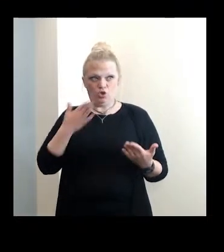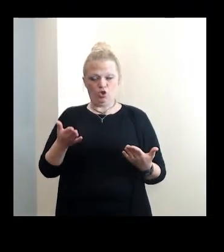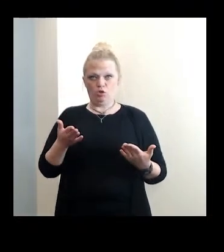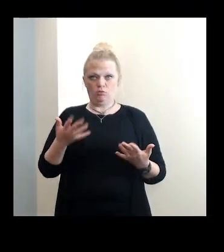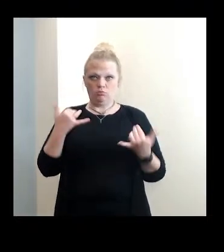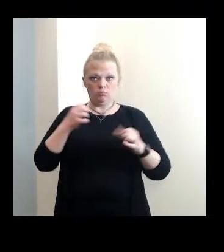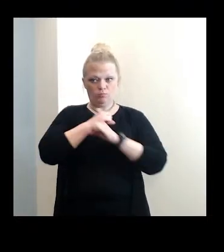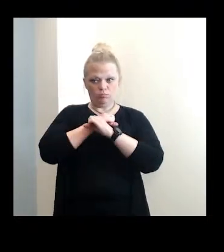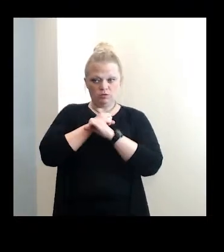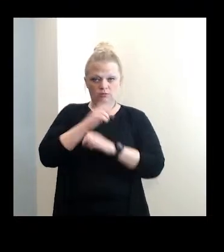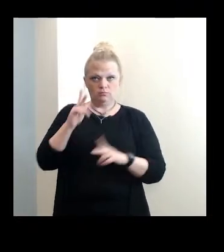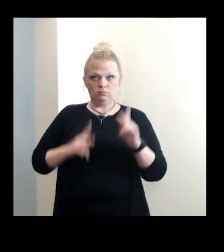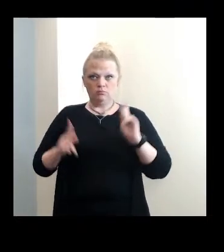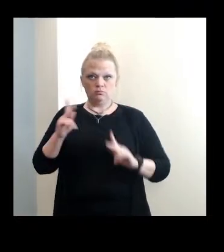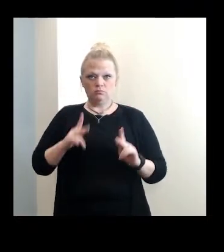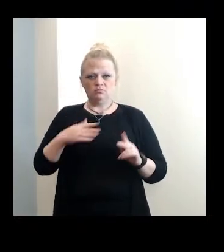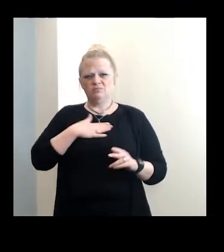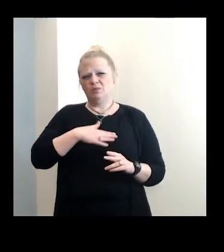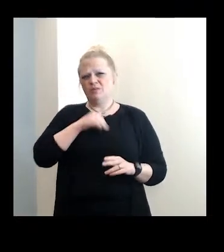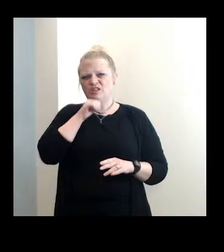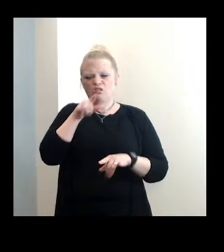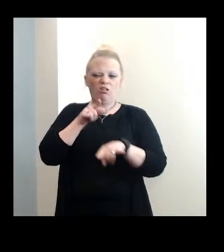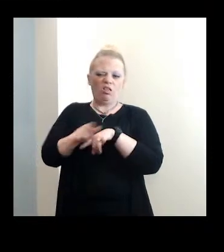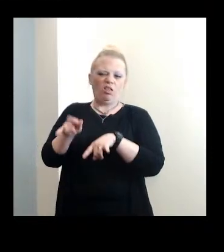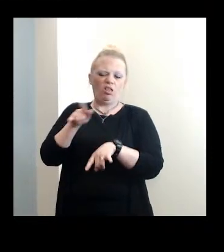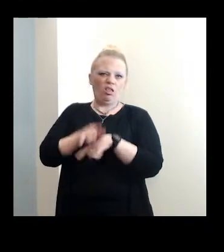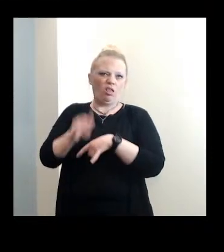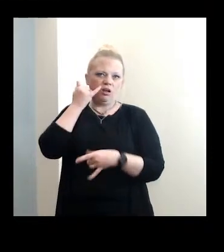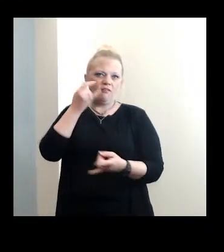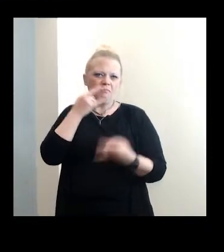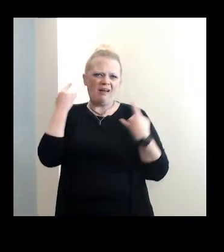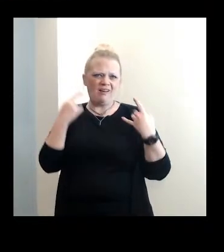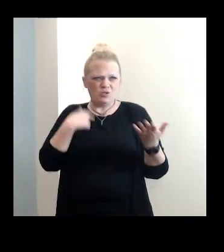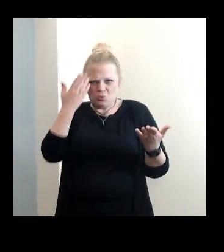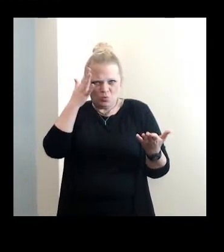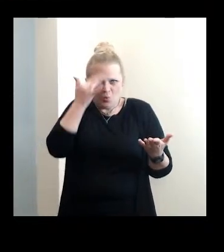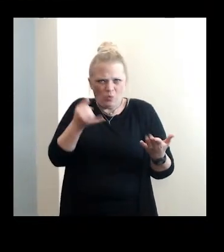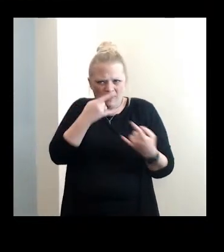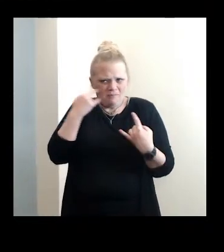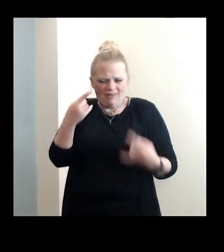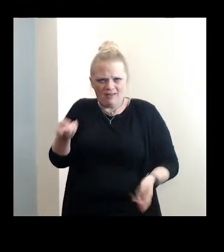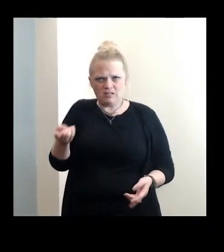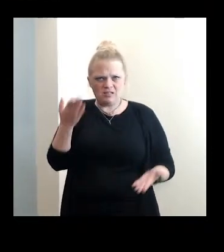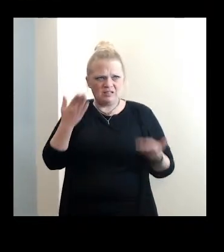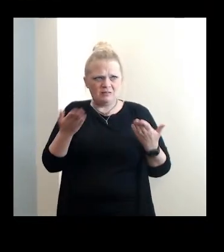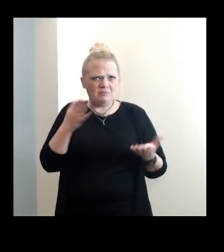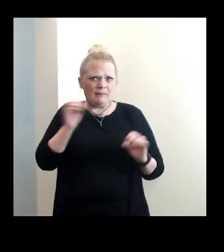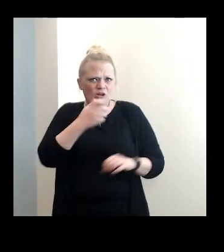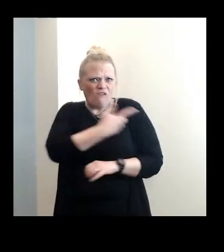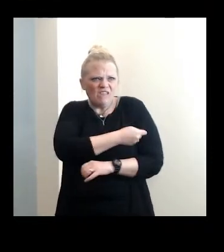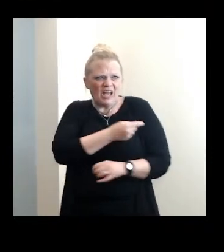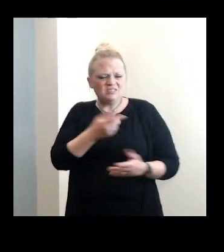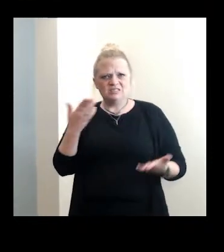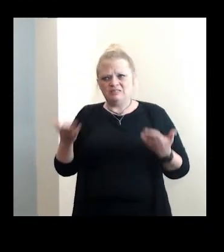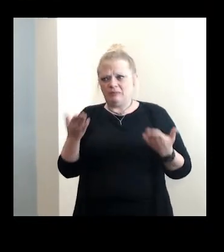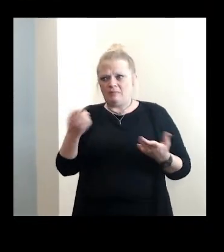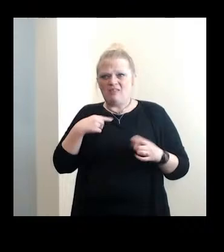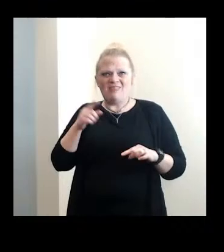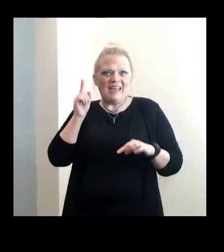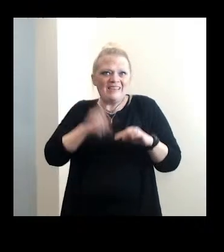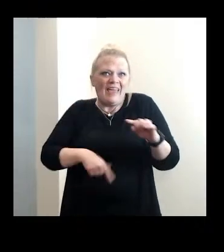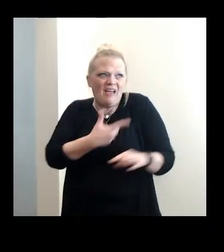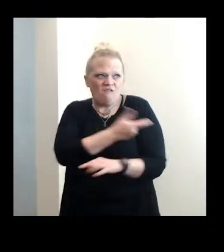we're protecting individuals. Please don't mock individuals who are wearing masks. You don't know why they're wearing a mask. Maybe they're unvaccinated. Maybe they can't